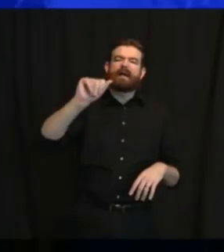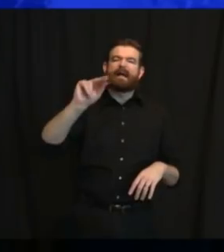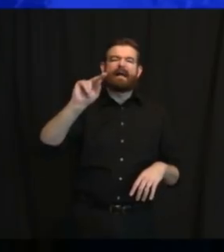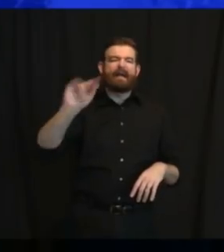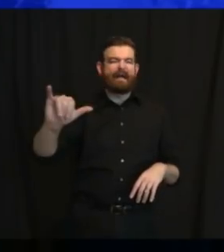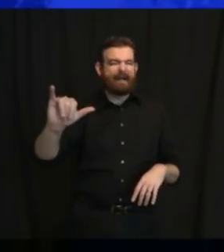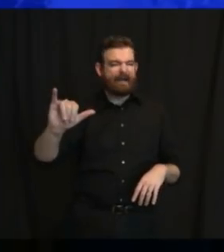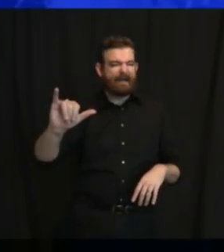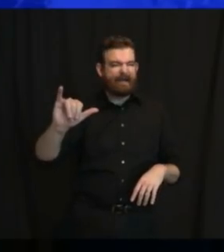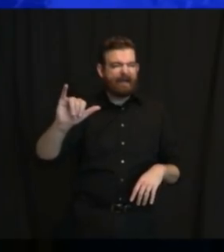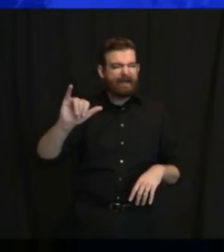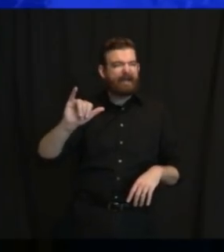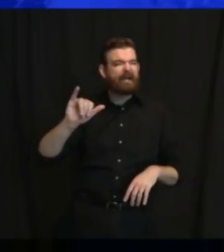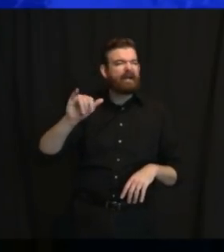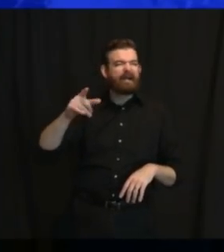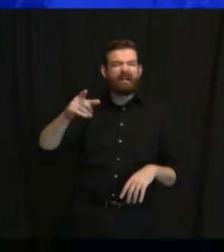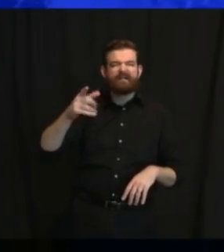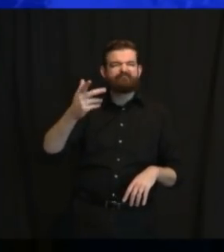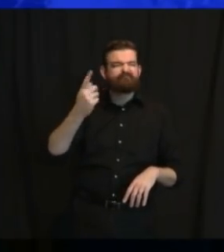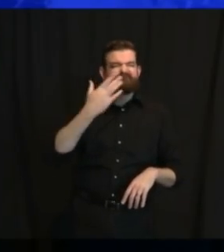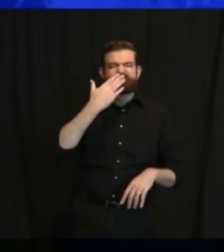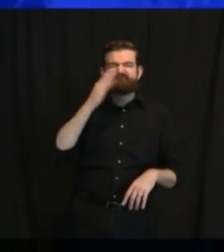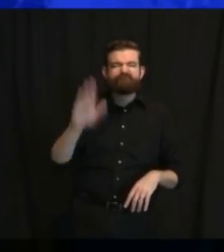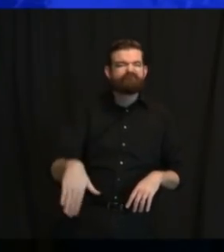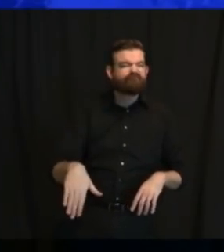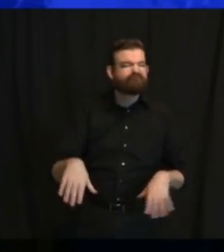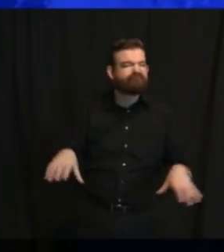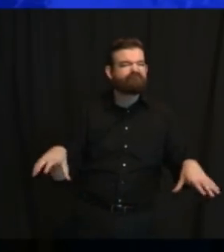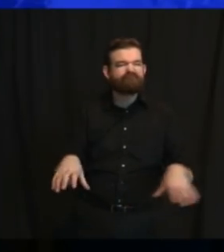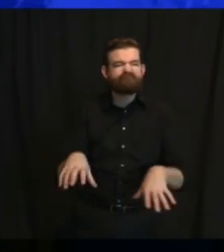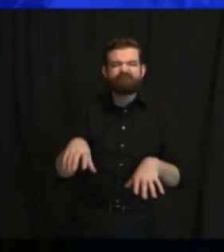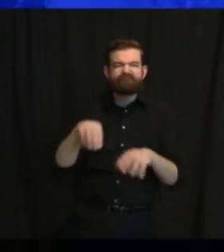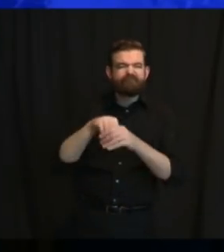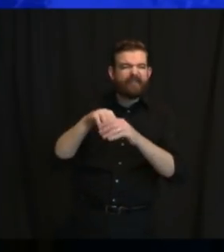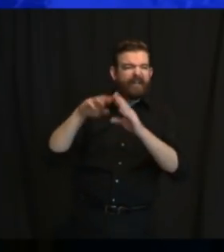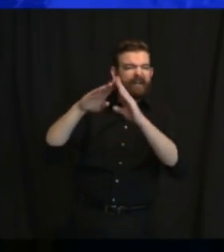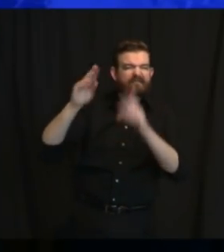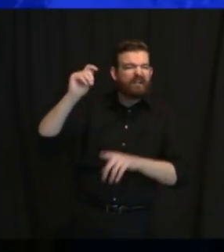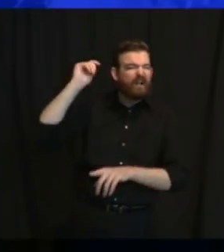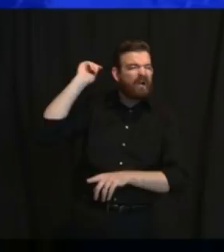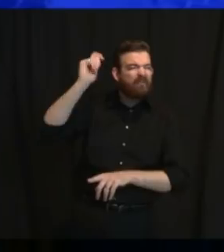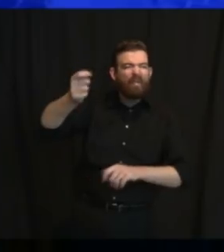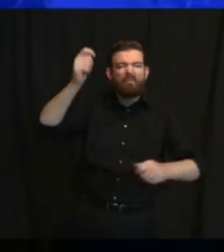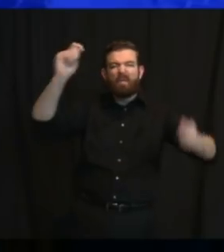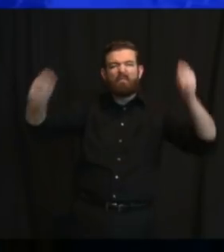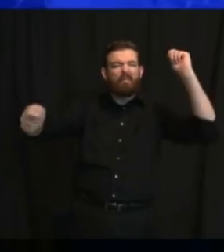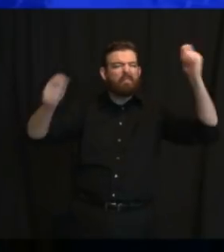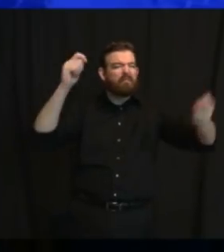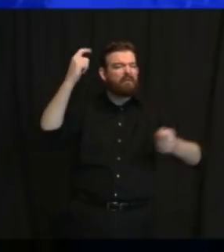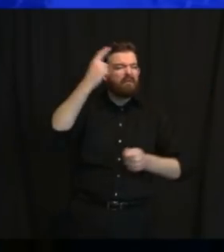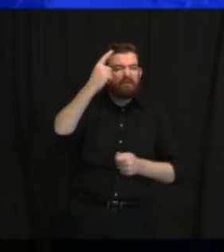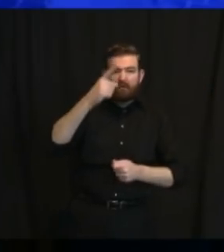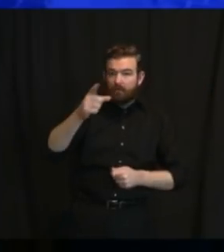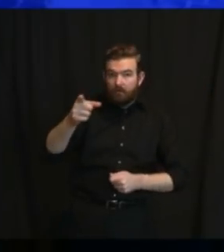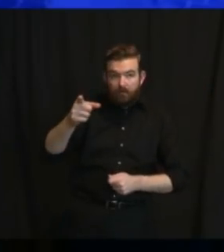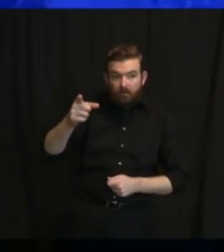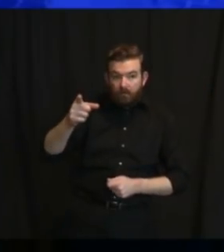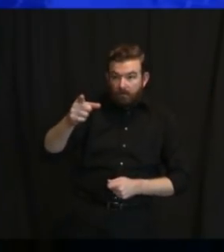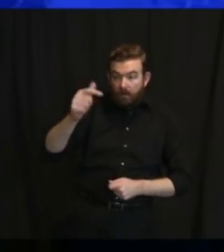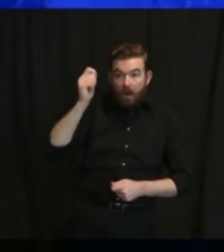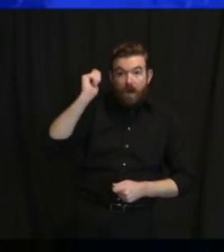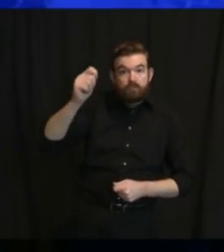mischief at a residence with a hammer. That subject refused to put the hammer down. When finally being placed